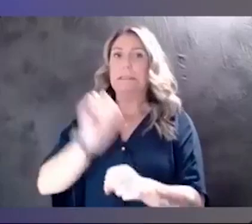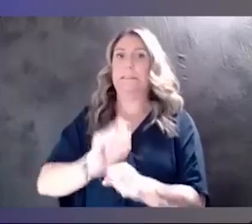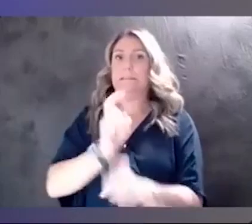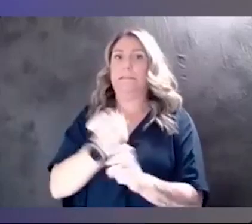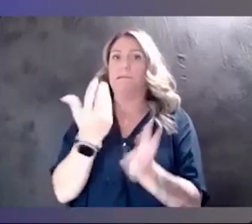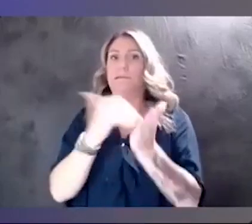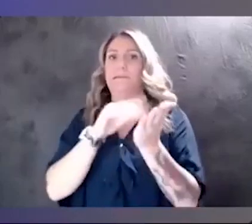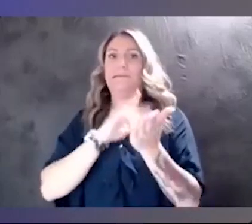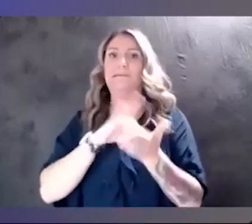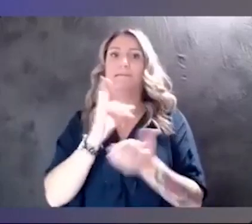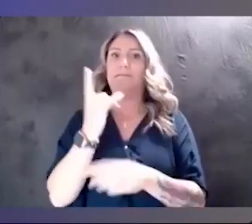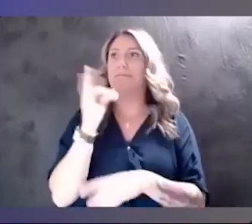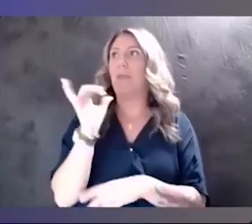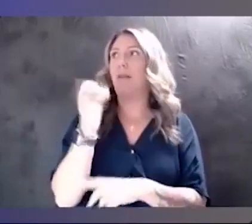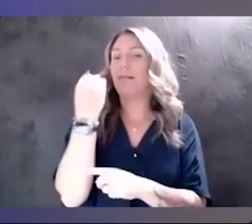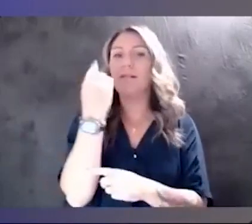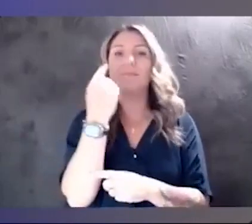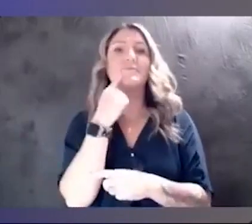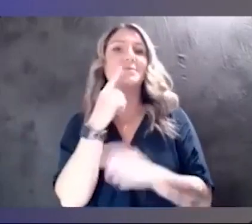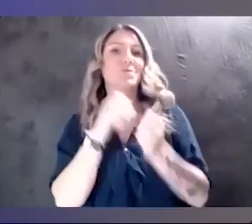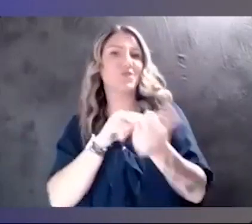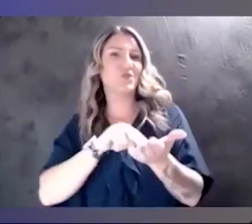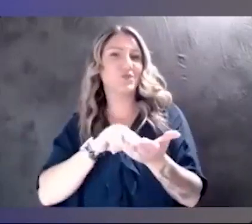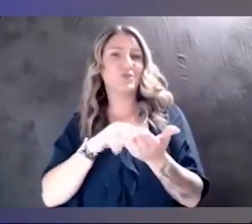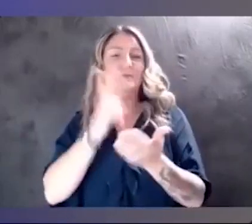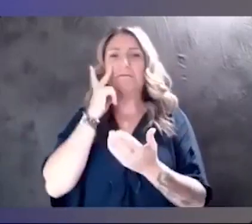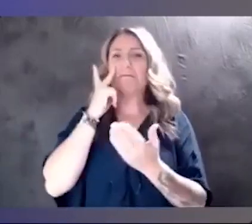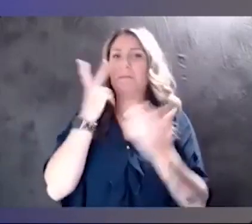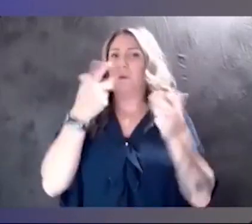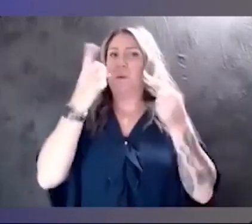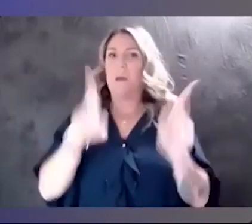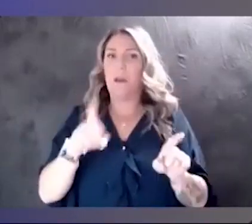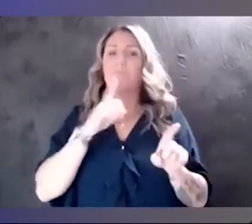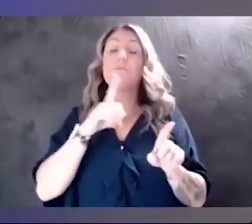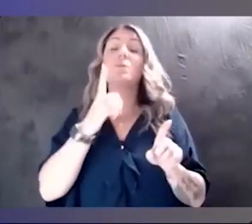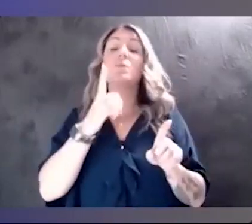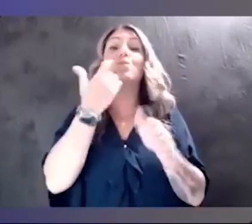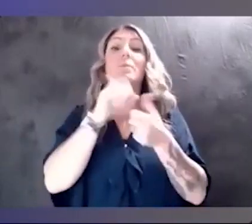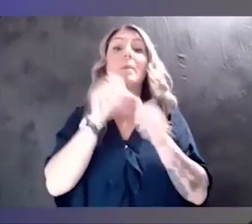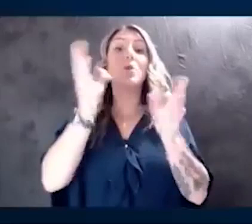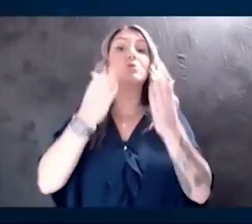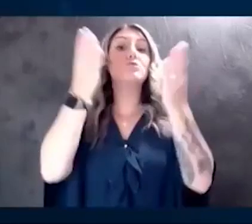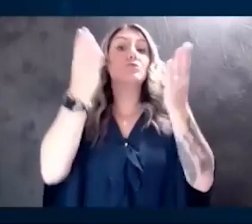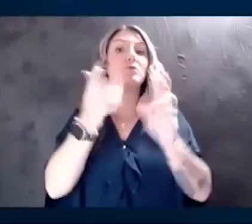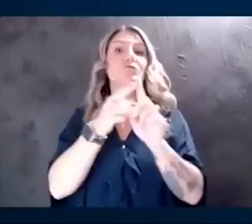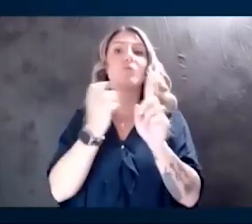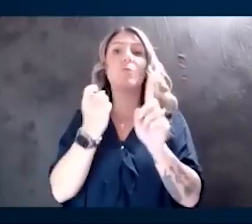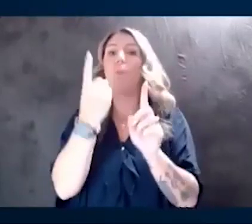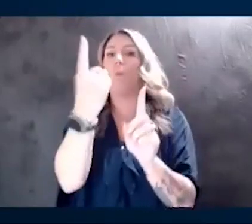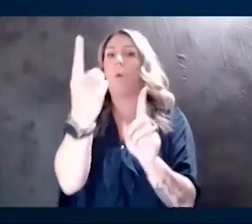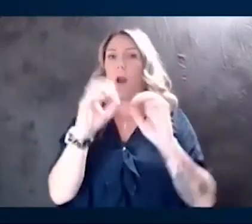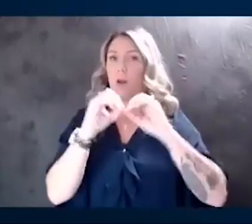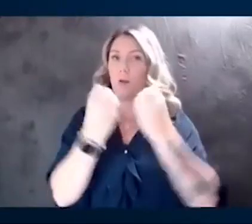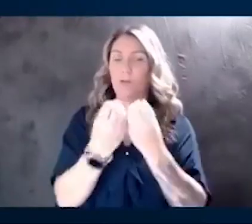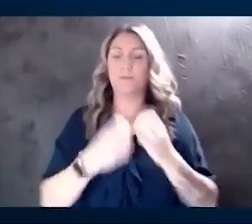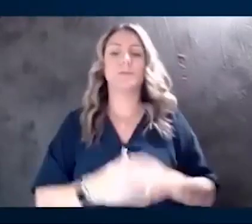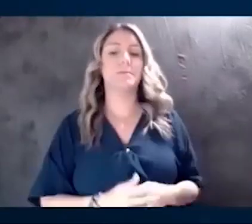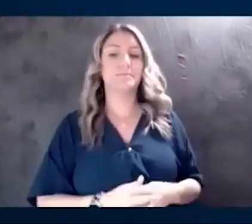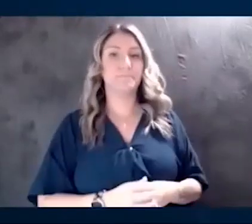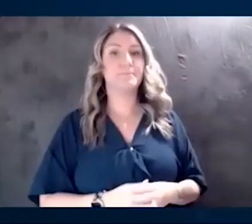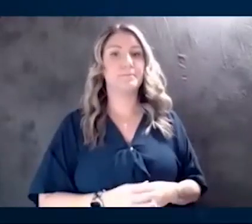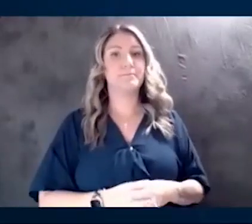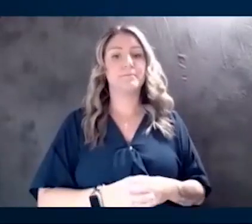year. But we'll see how it will roll out. And remember, it's just a recommendation from one organization. Yeah, and I think